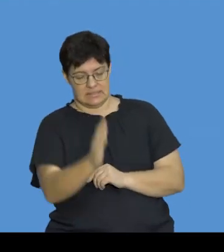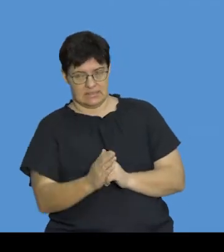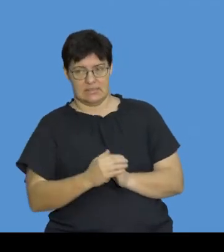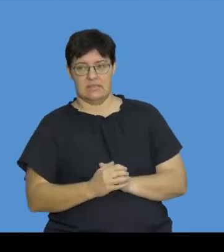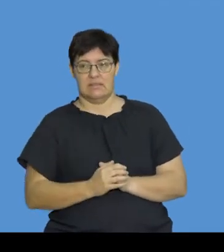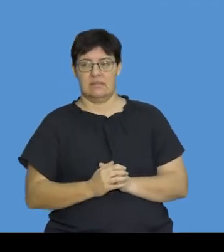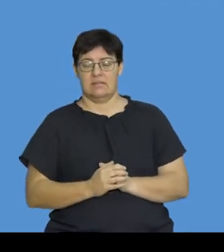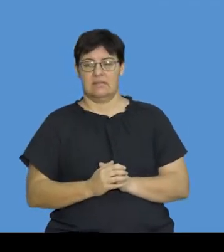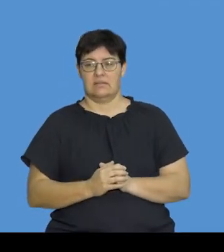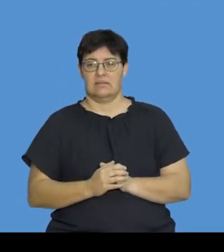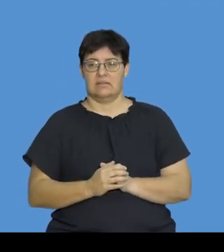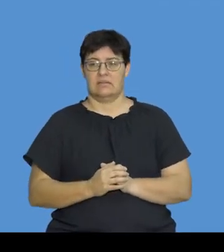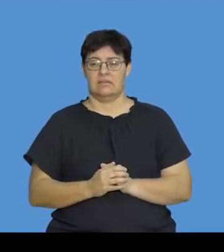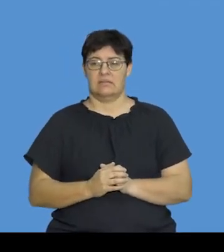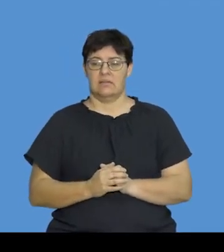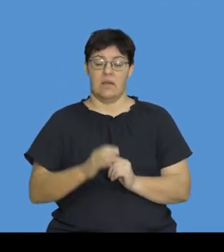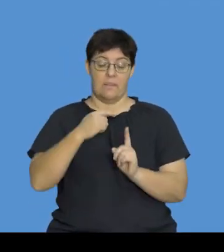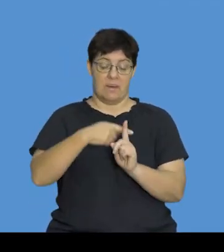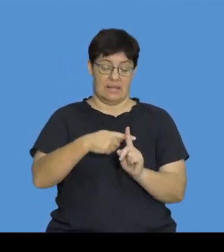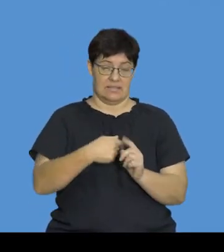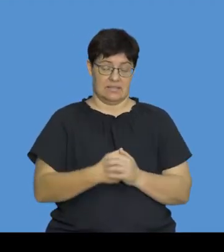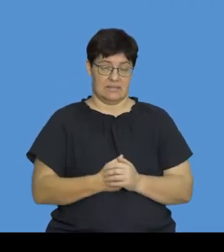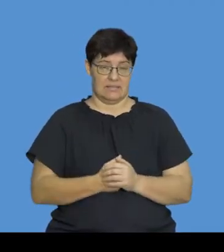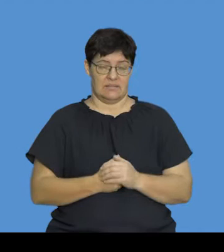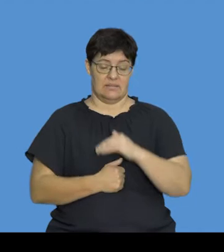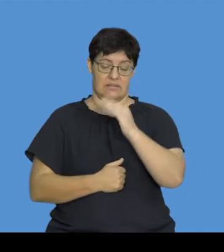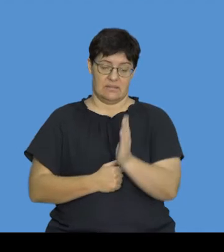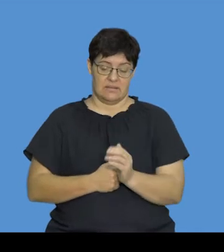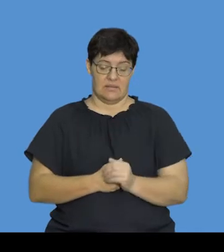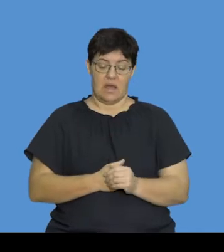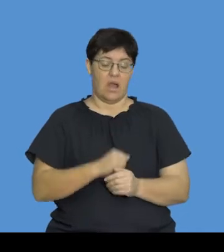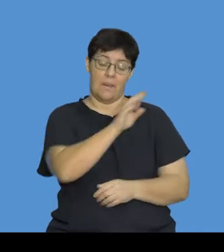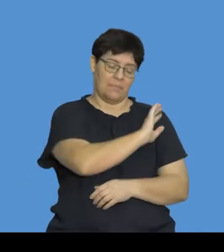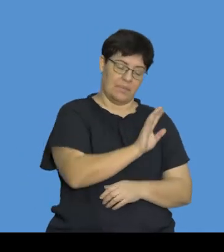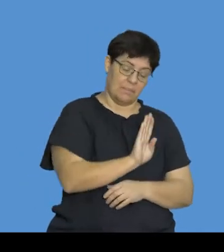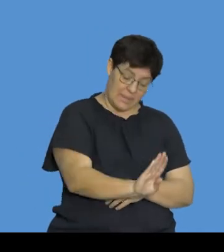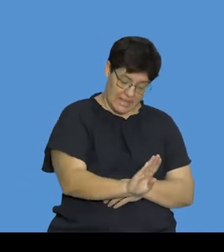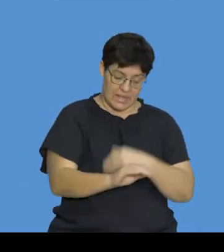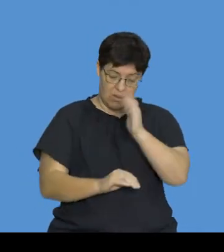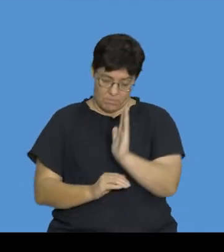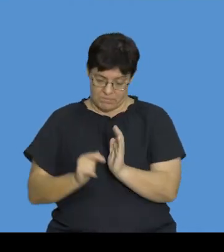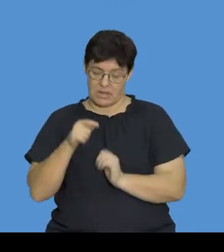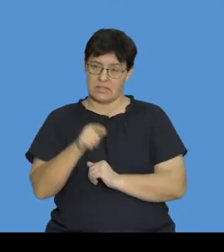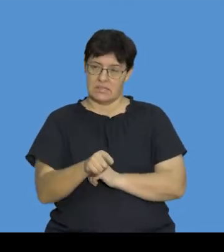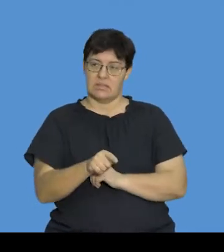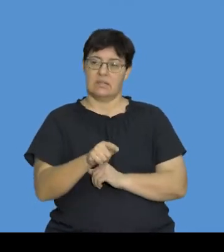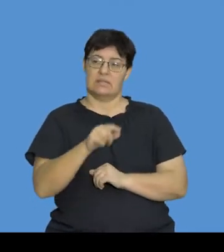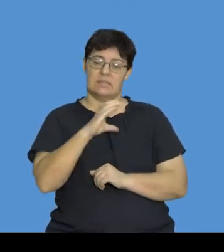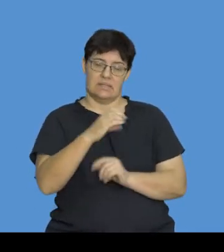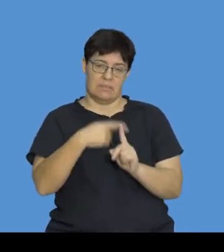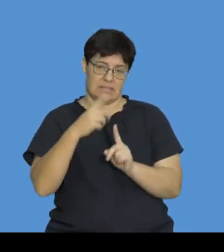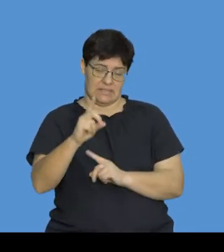right? And then this must be plus B open bracket C plus